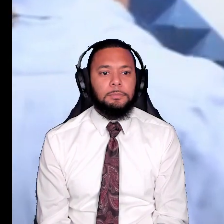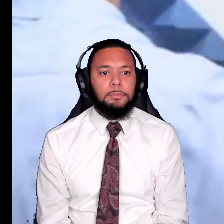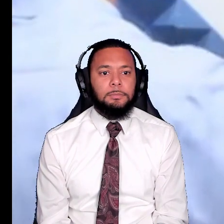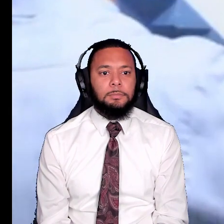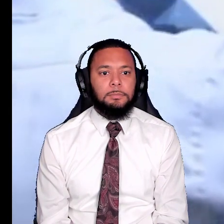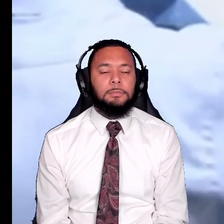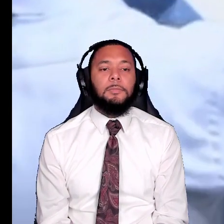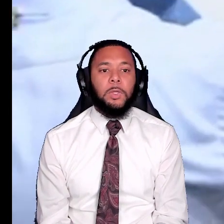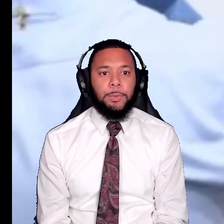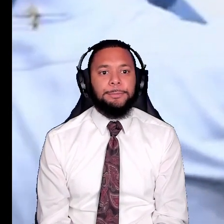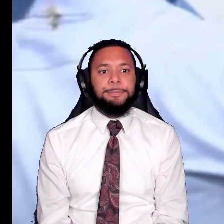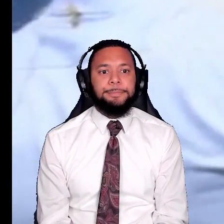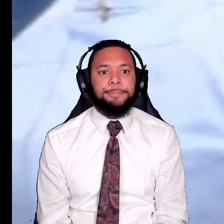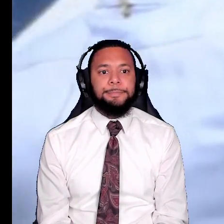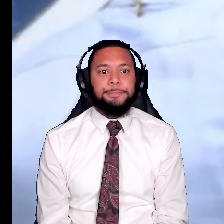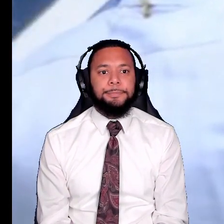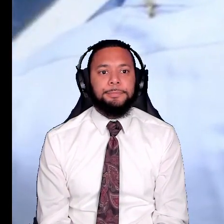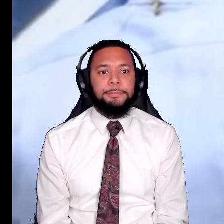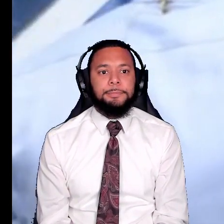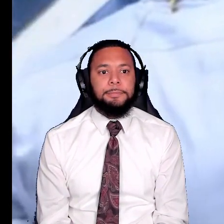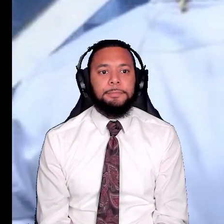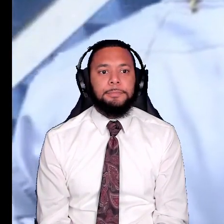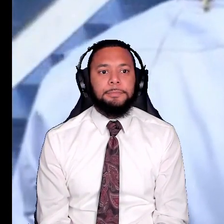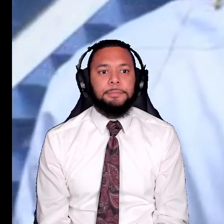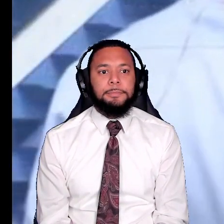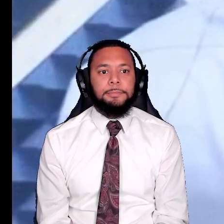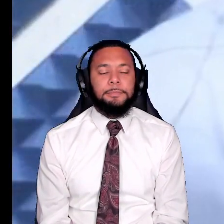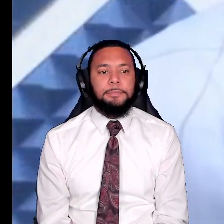Okay, and the solution region